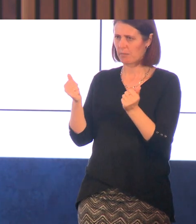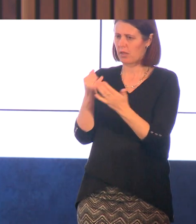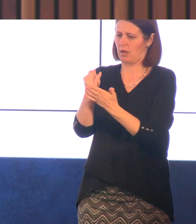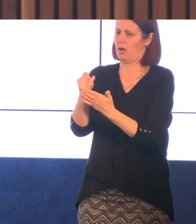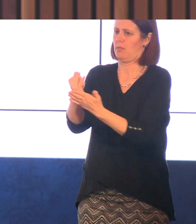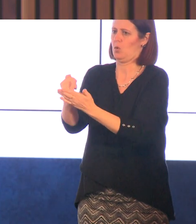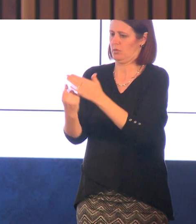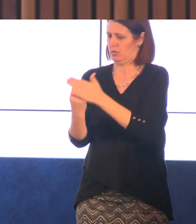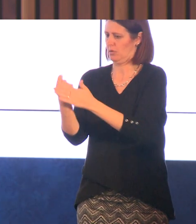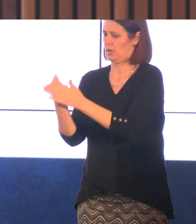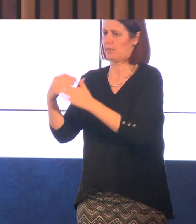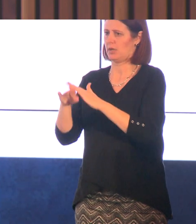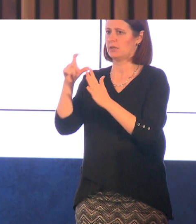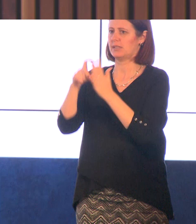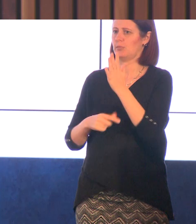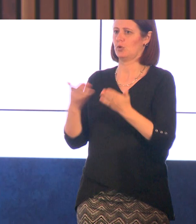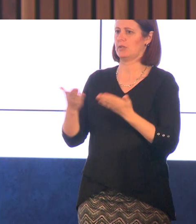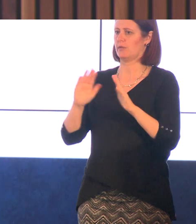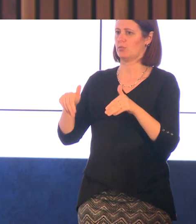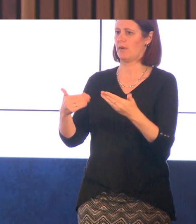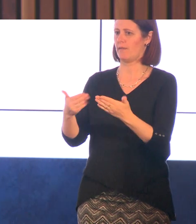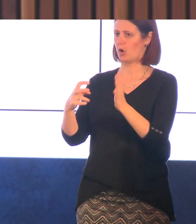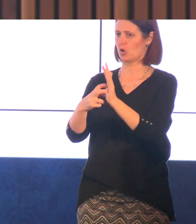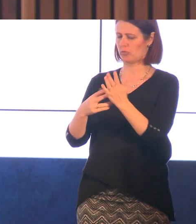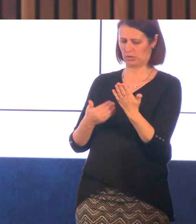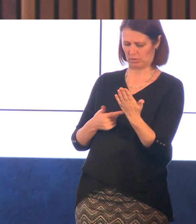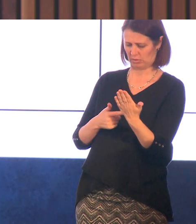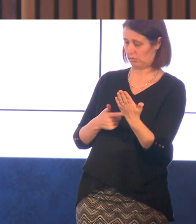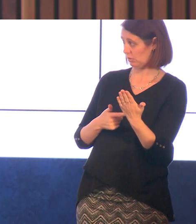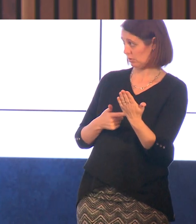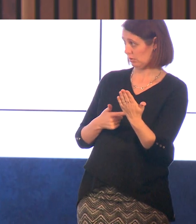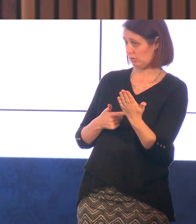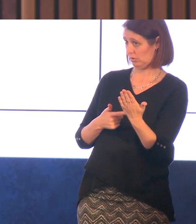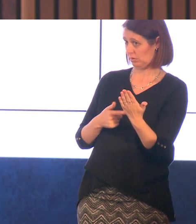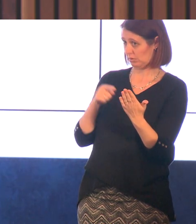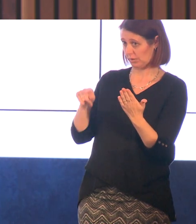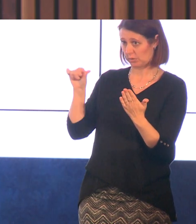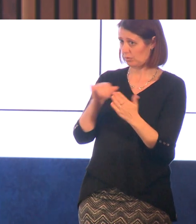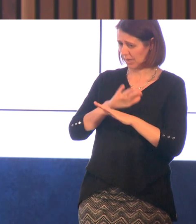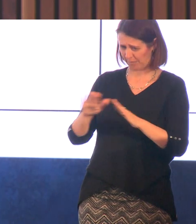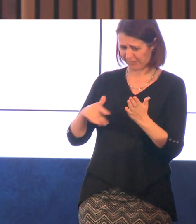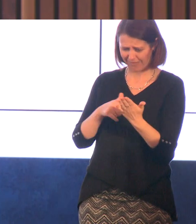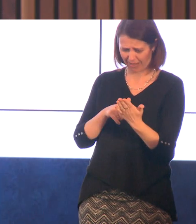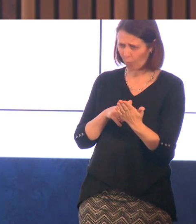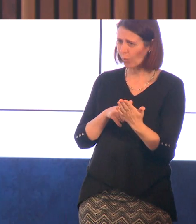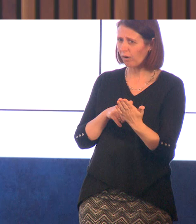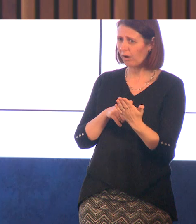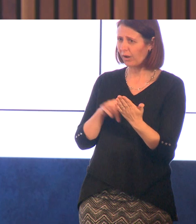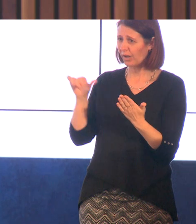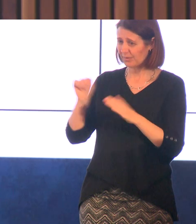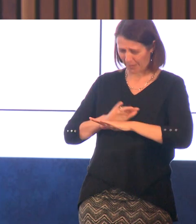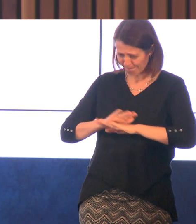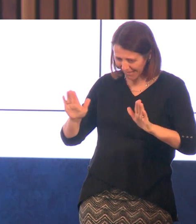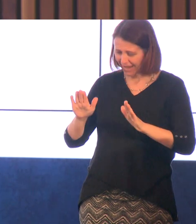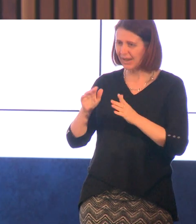clauses that now exist in disability service provider contracts. These should either not be allowed, so they should be